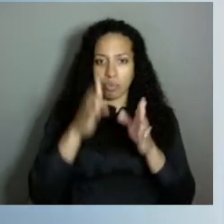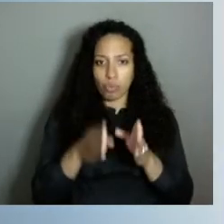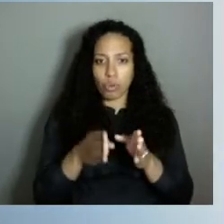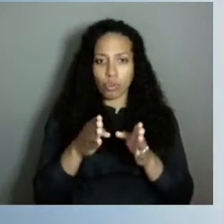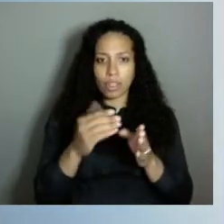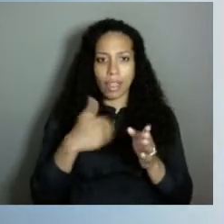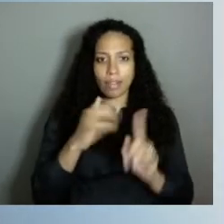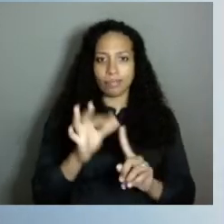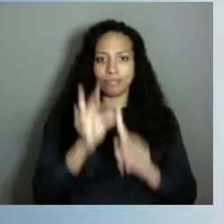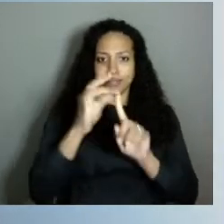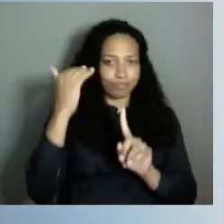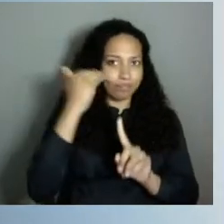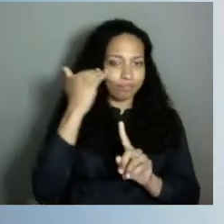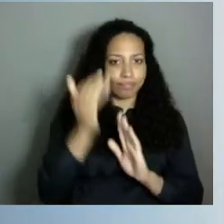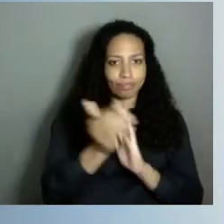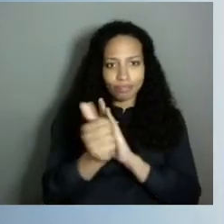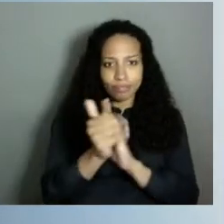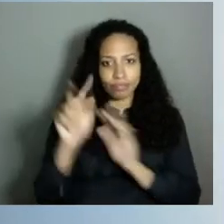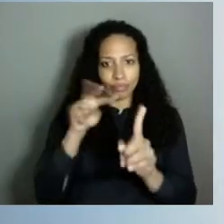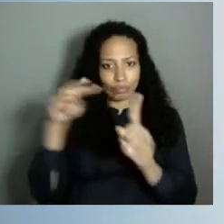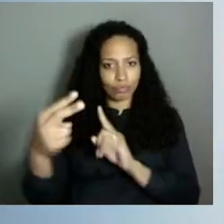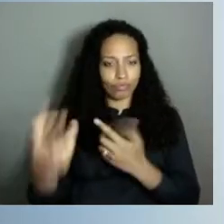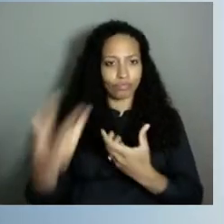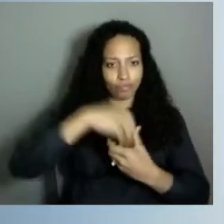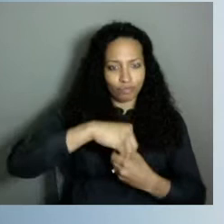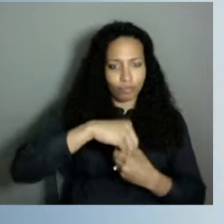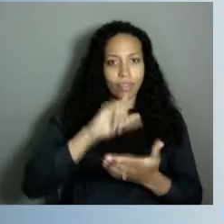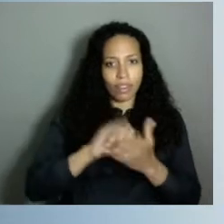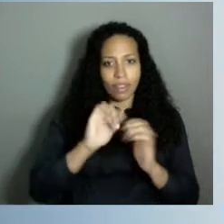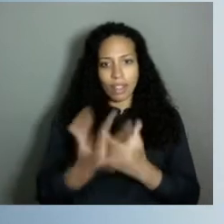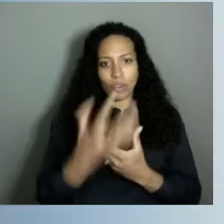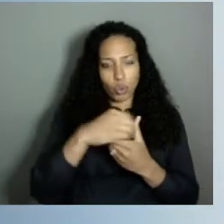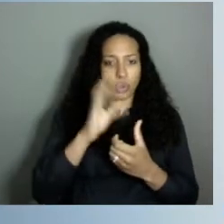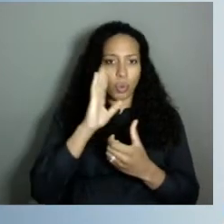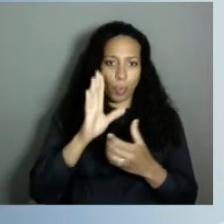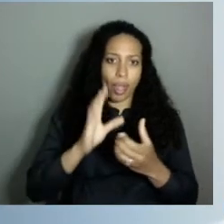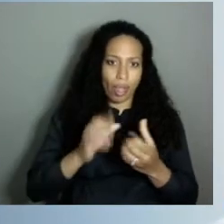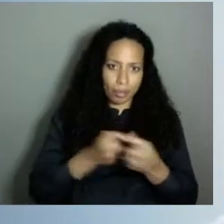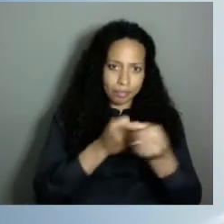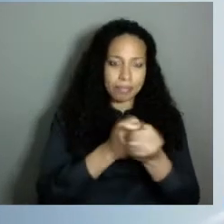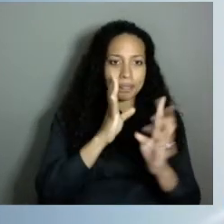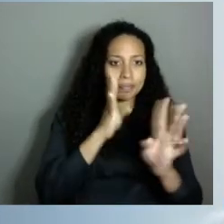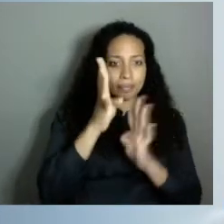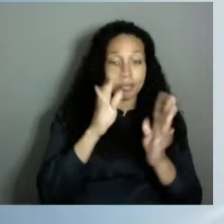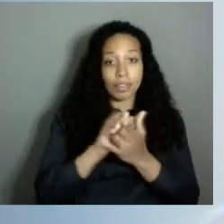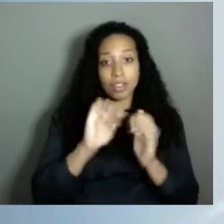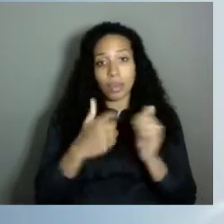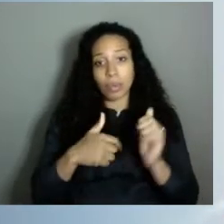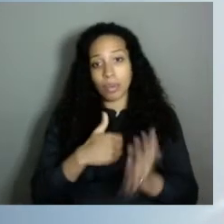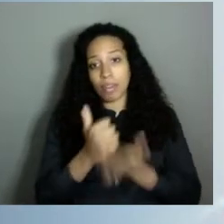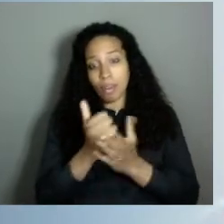knowledge, skills, and insight. That's how inclusion drives innovation. That's how we help our clients, and that's what we mean by